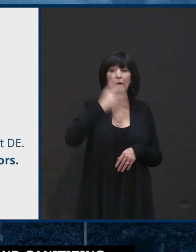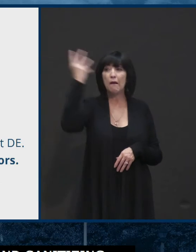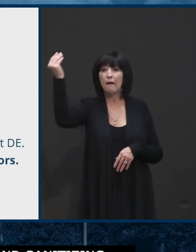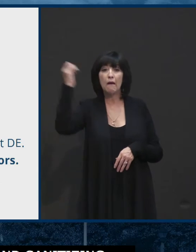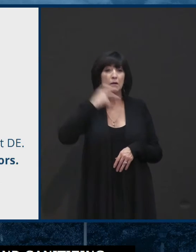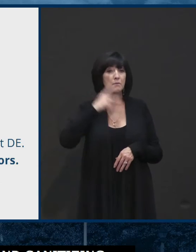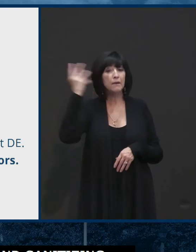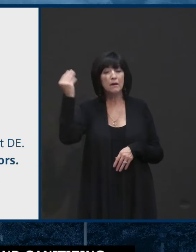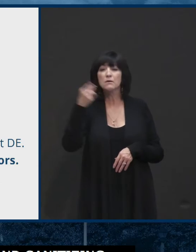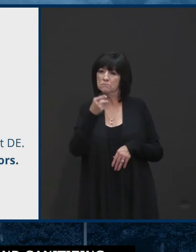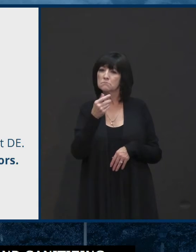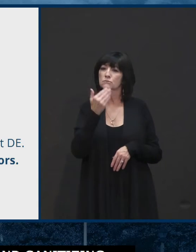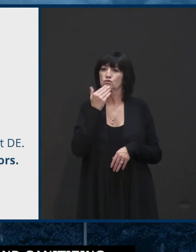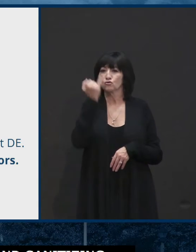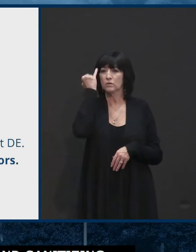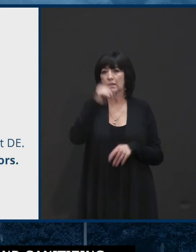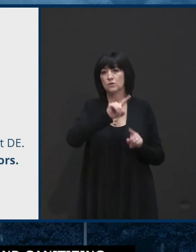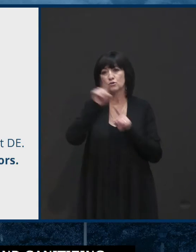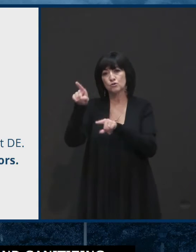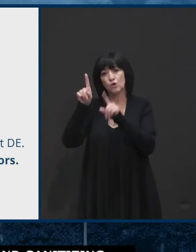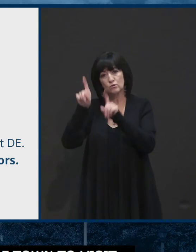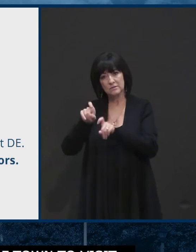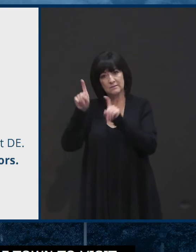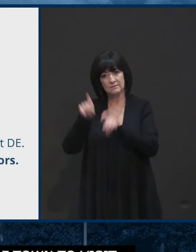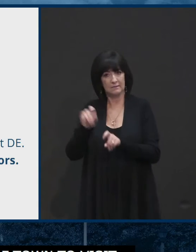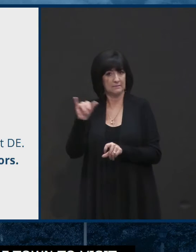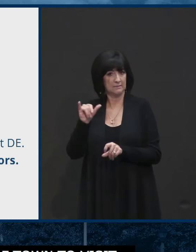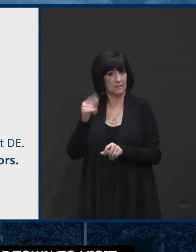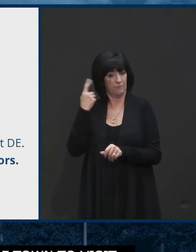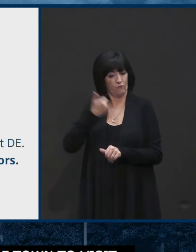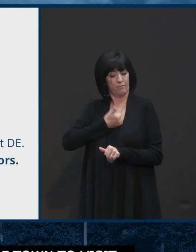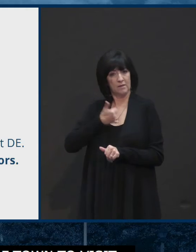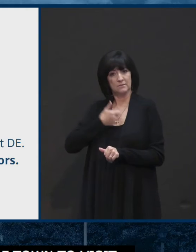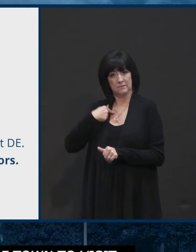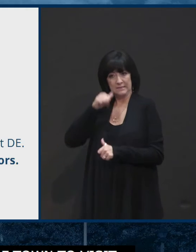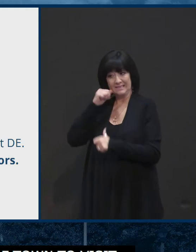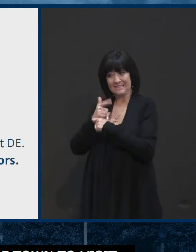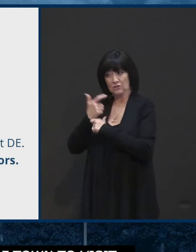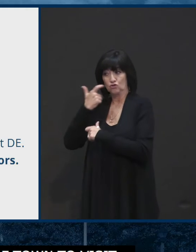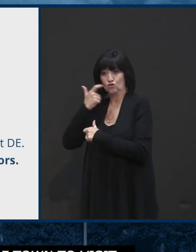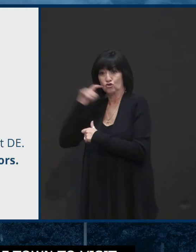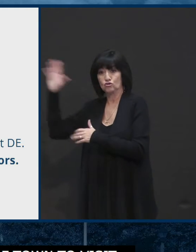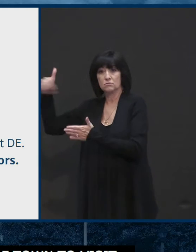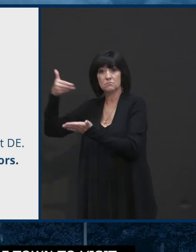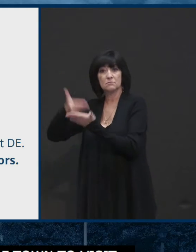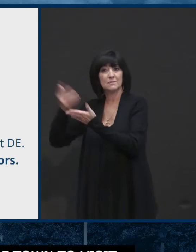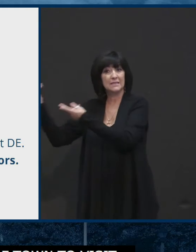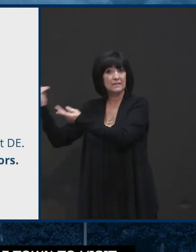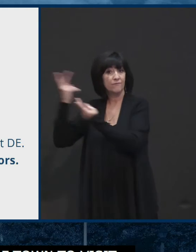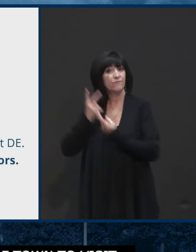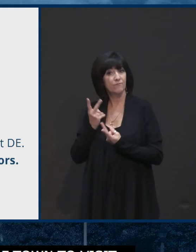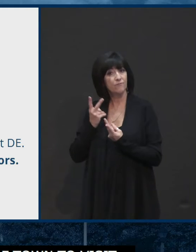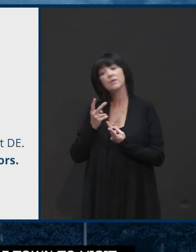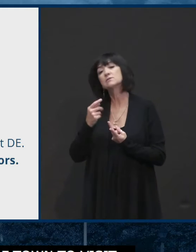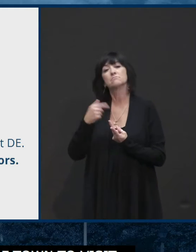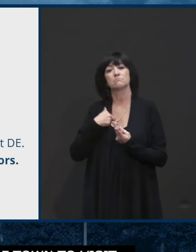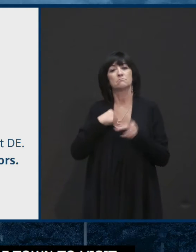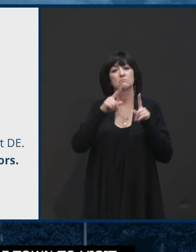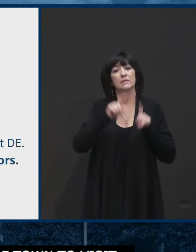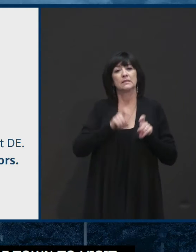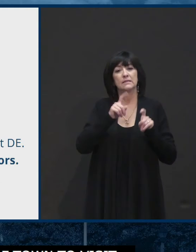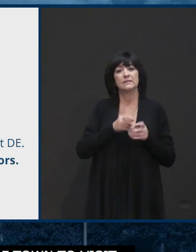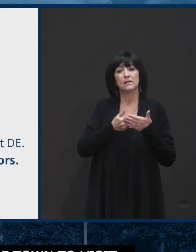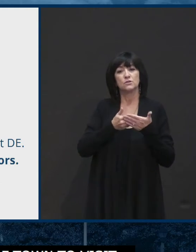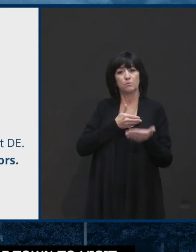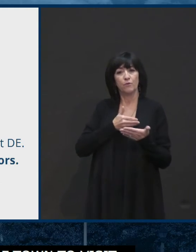relatives in. My sister just came in to visit and got tested before she got here. Obviously, she was going to visit our